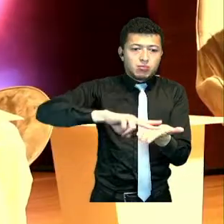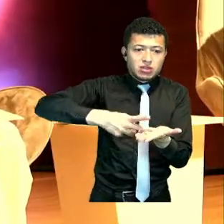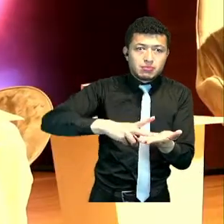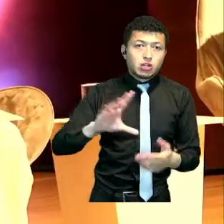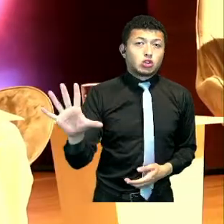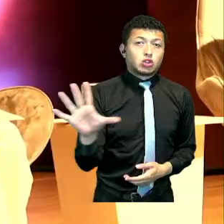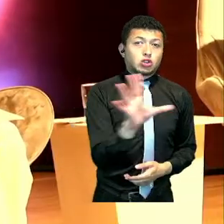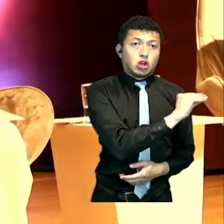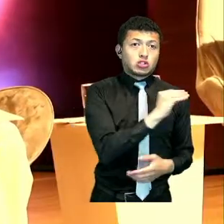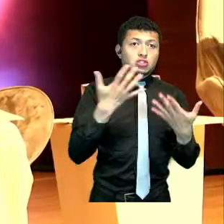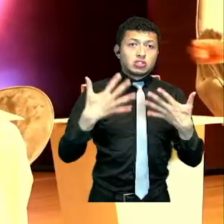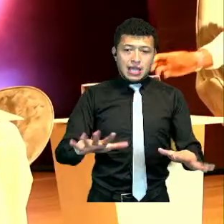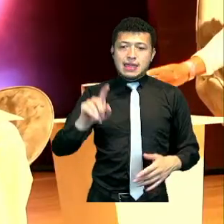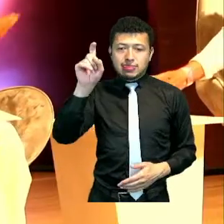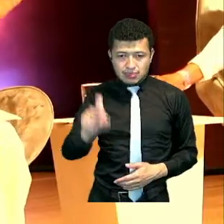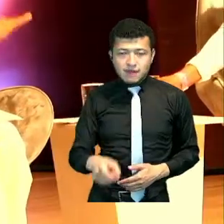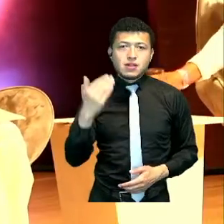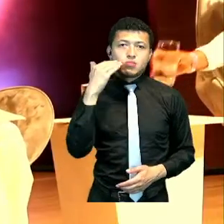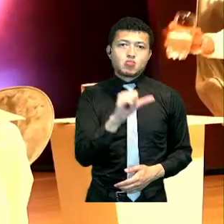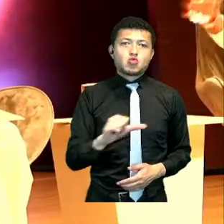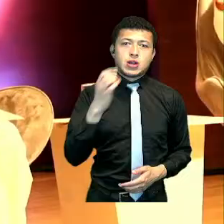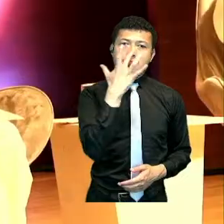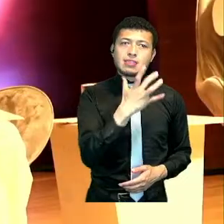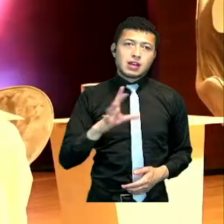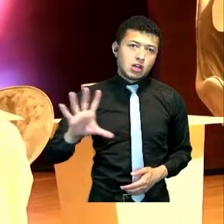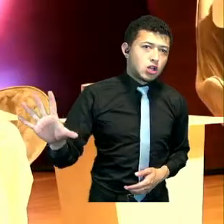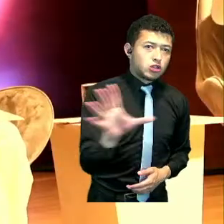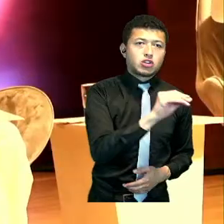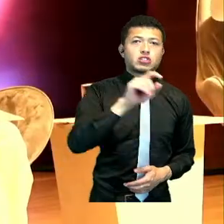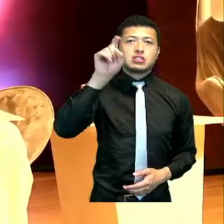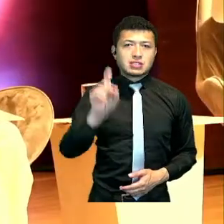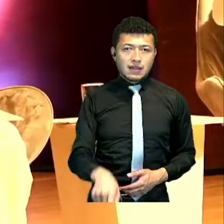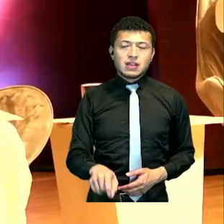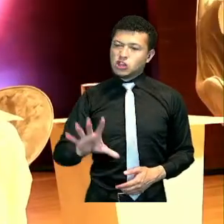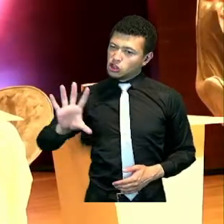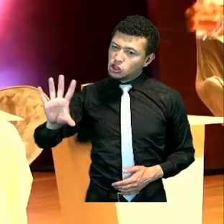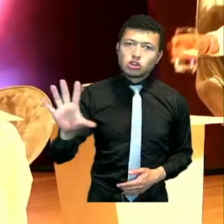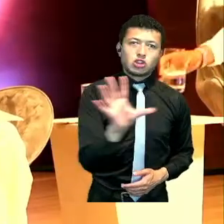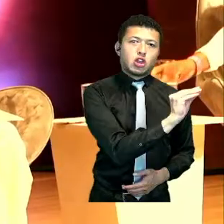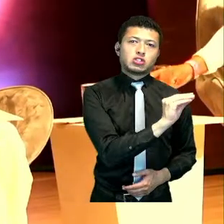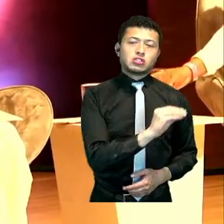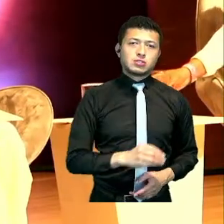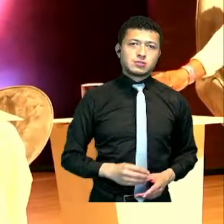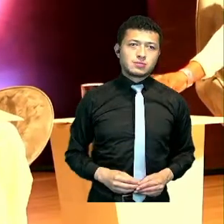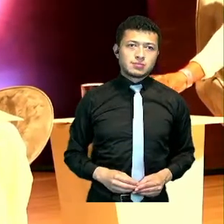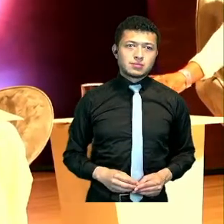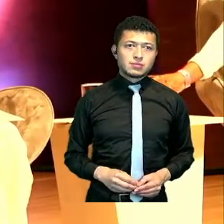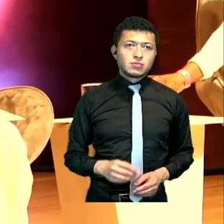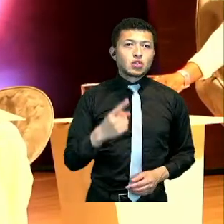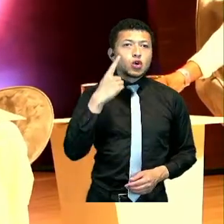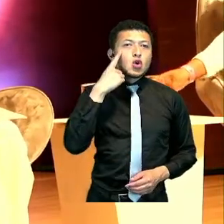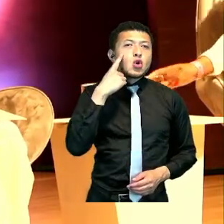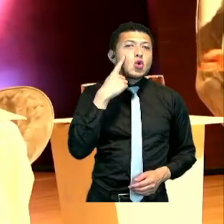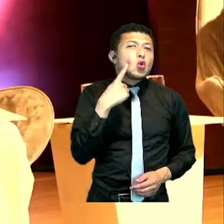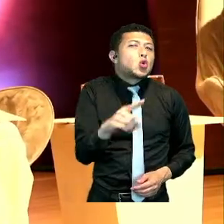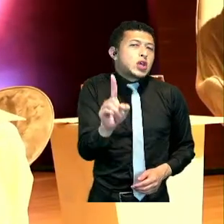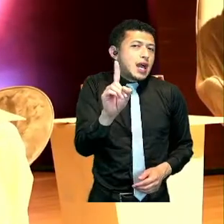and the interpretation team, all of them should be Black women. All of them. Just for one